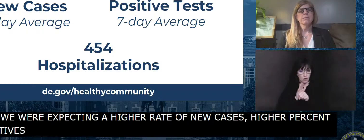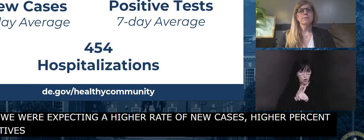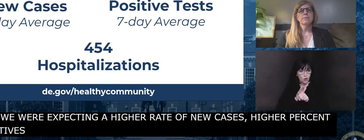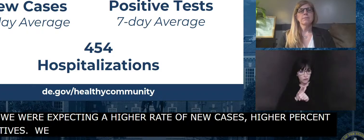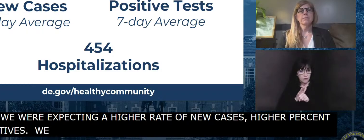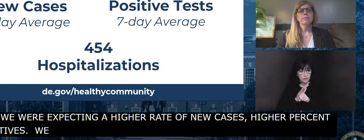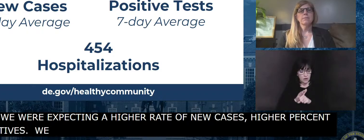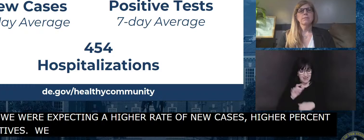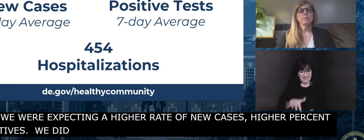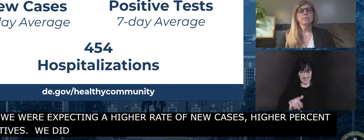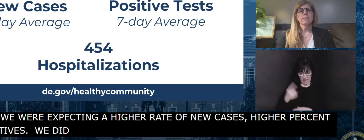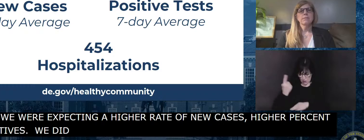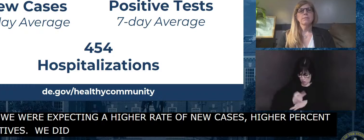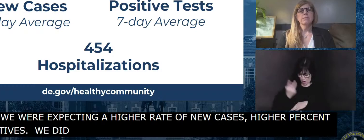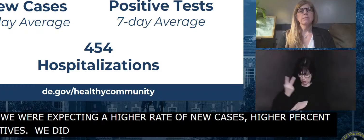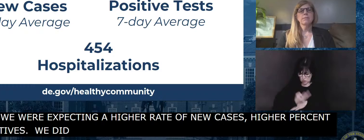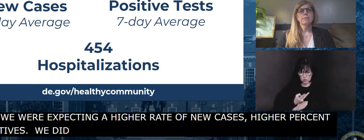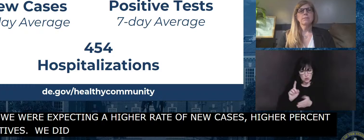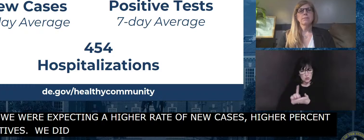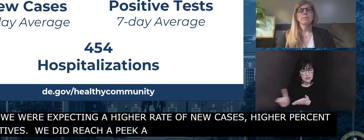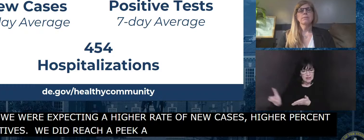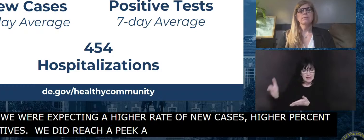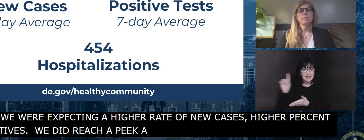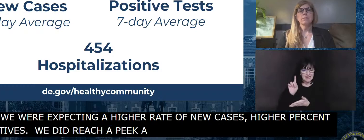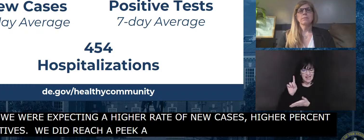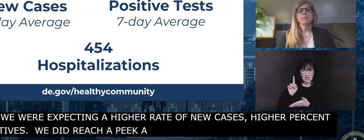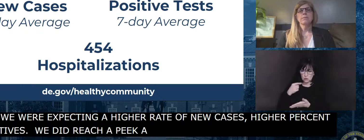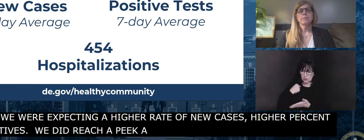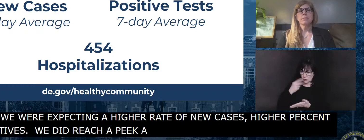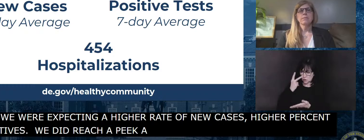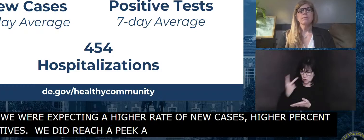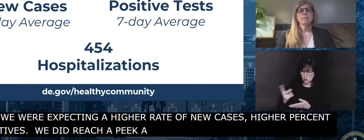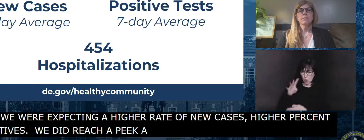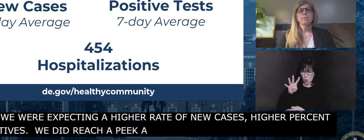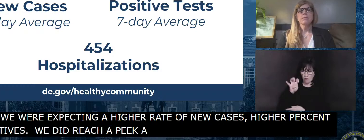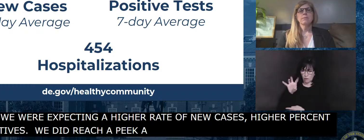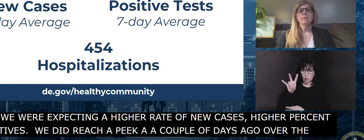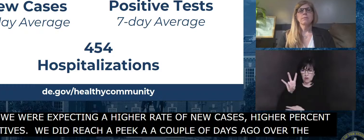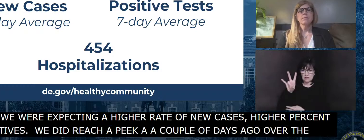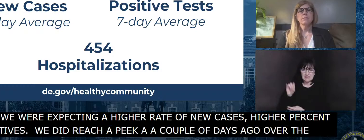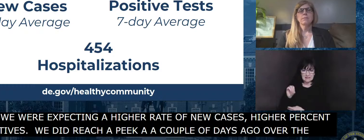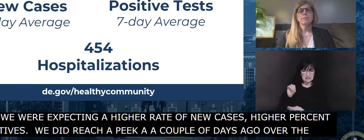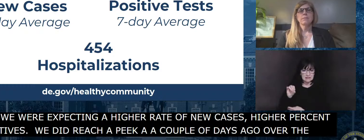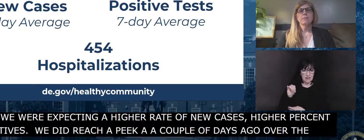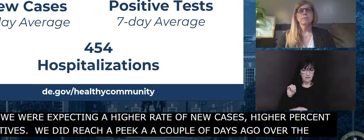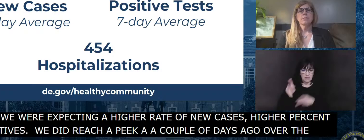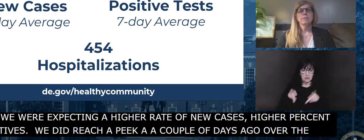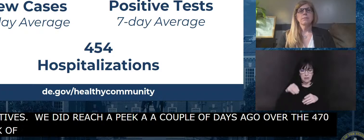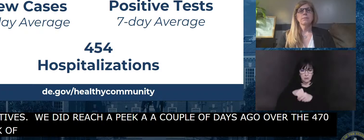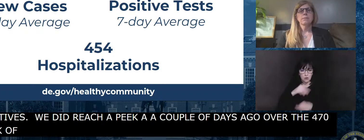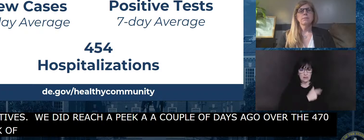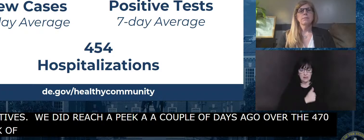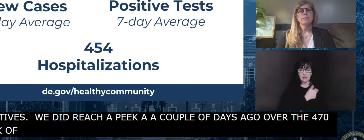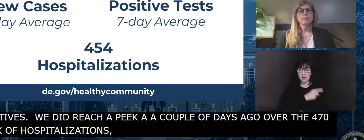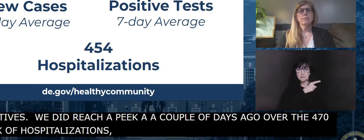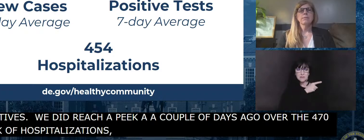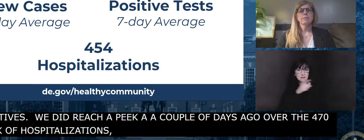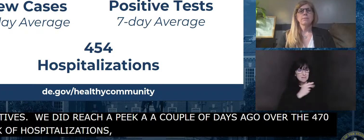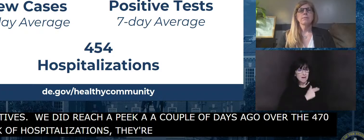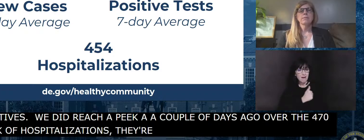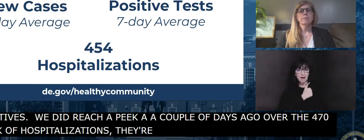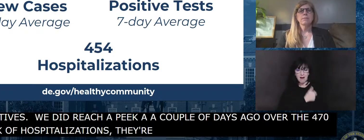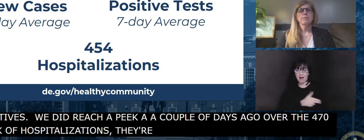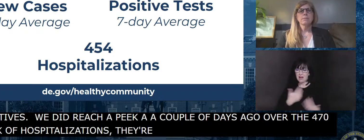couple days ago, maybe last week, over the 470 mark in hospitalizations. The hospitals are still doing a very good job. They've got